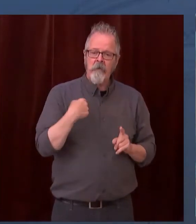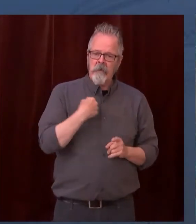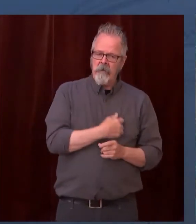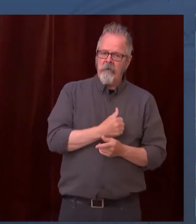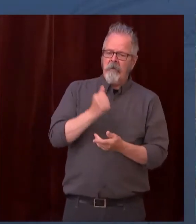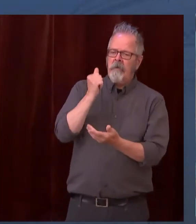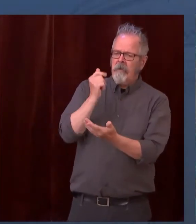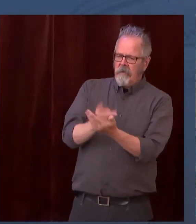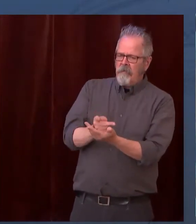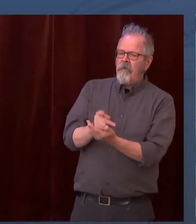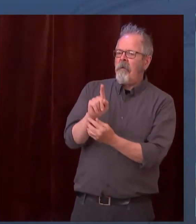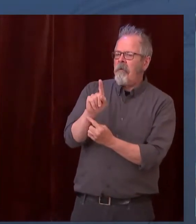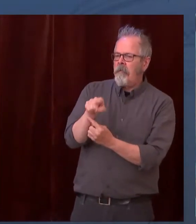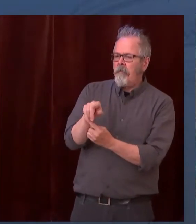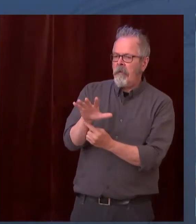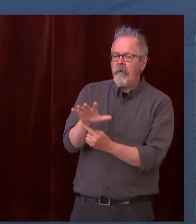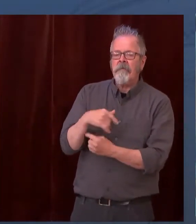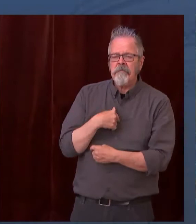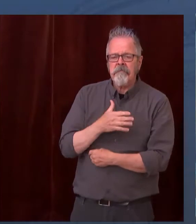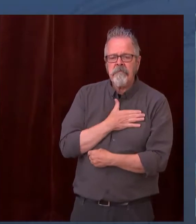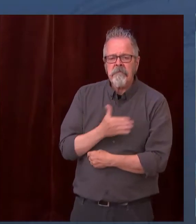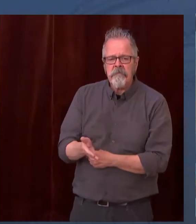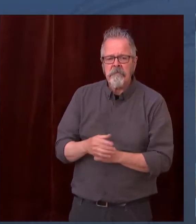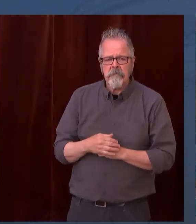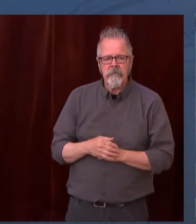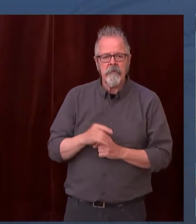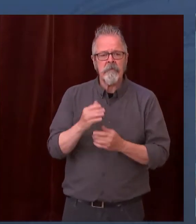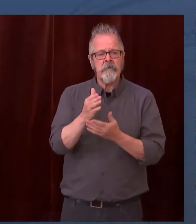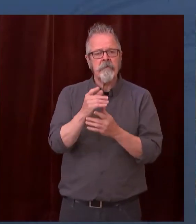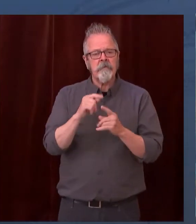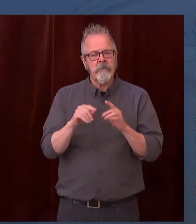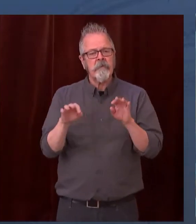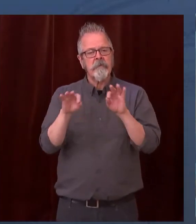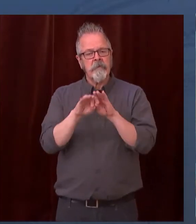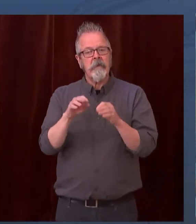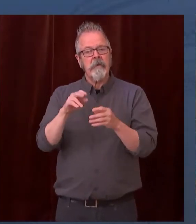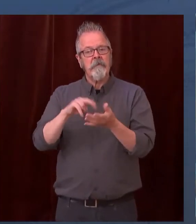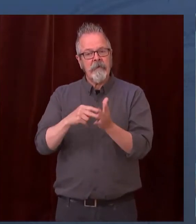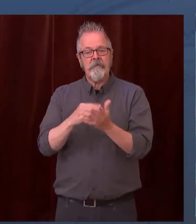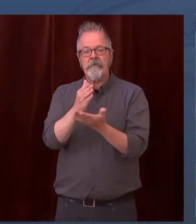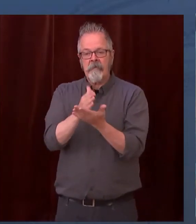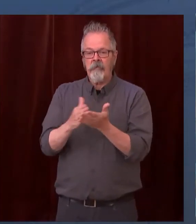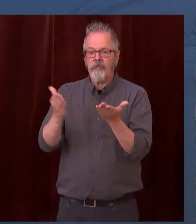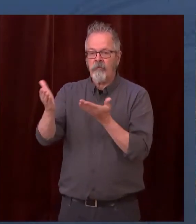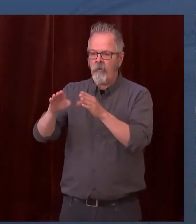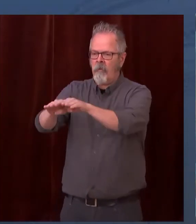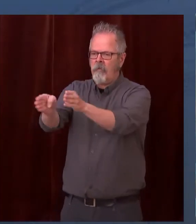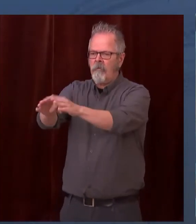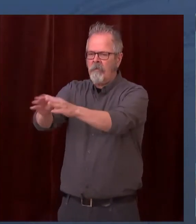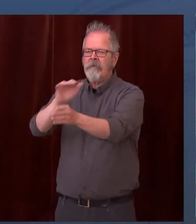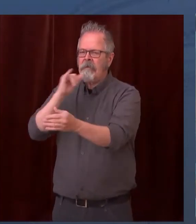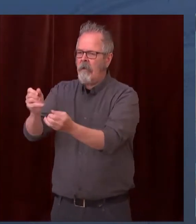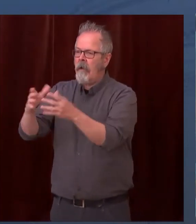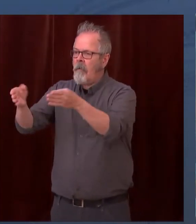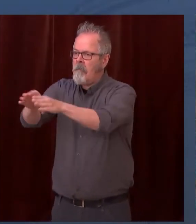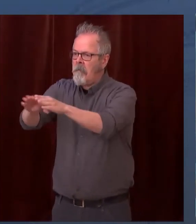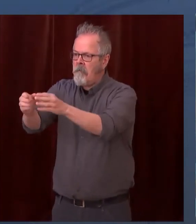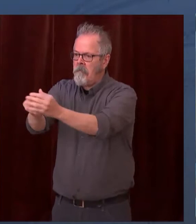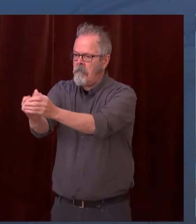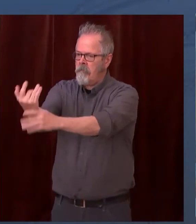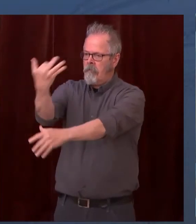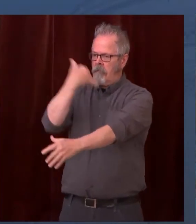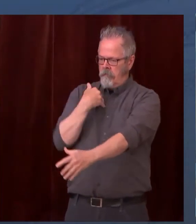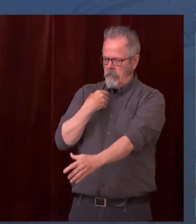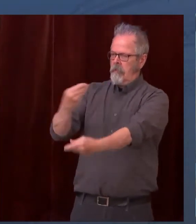of safe business operations increases the safety. I'm counting on these communities to strictly enforce the safe business